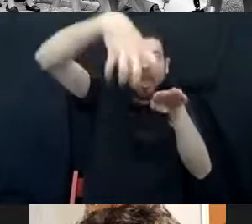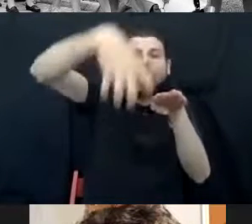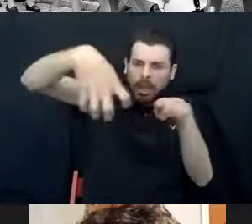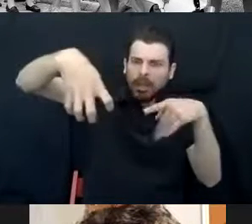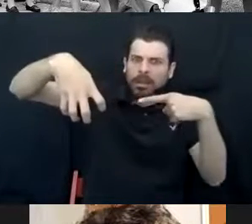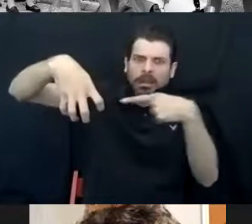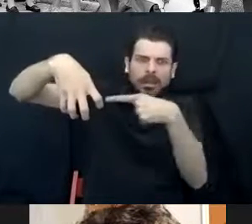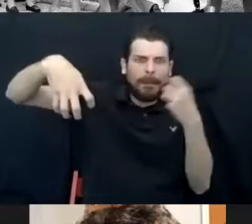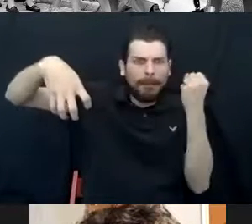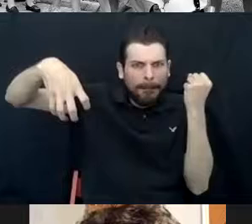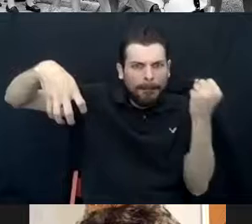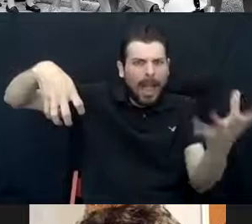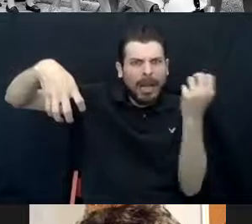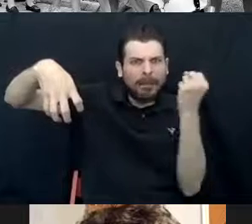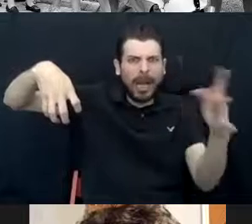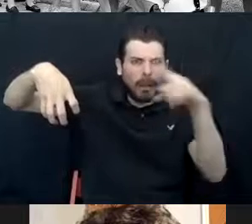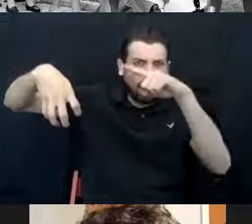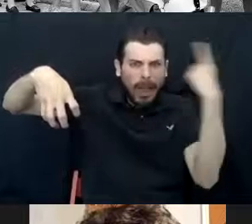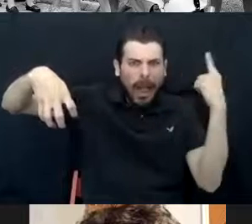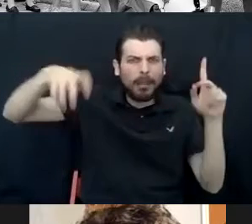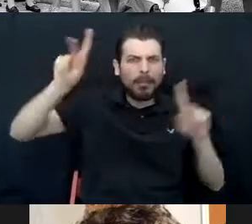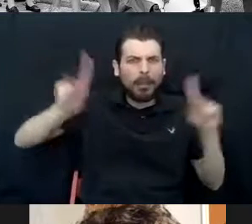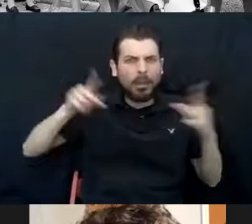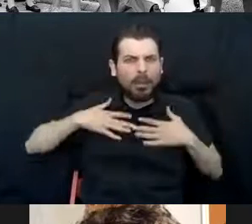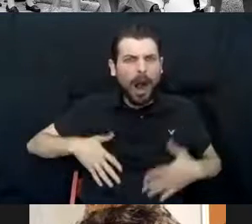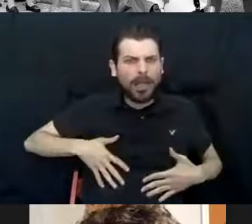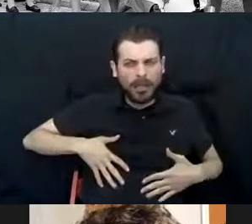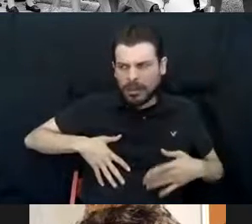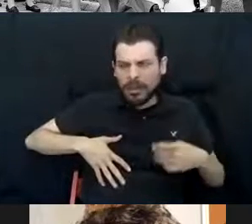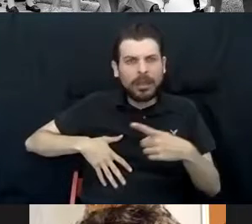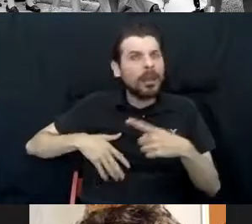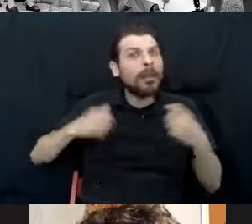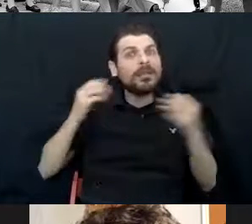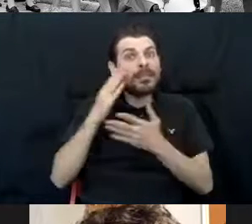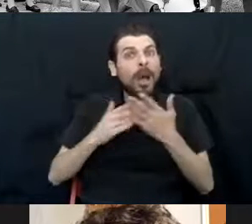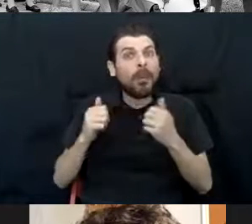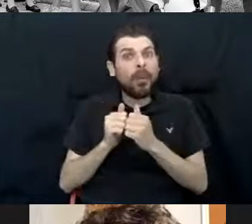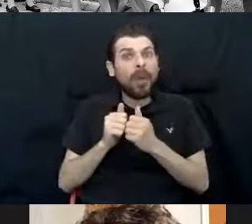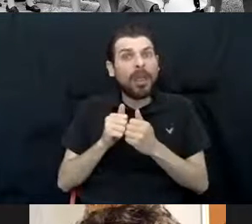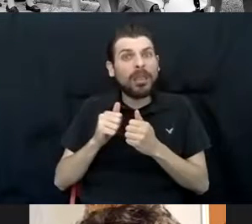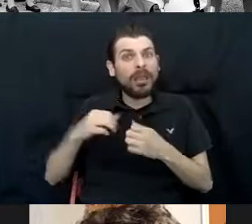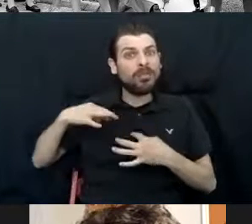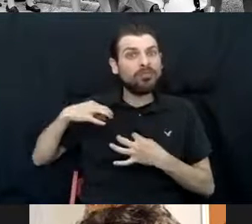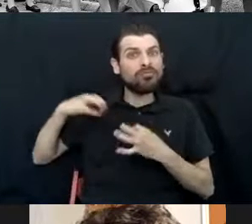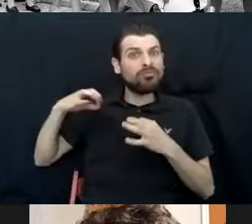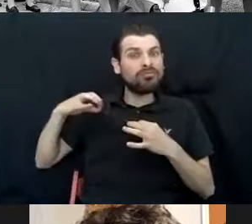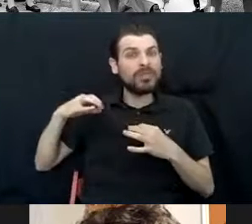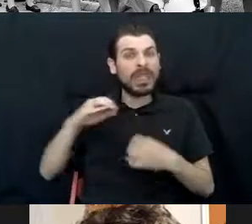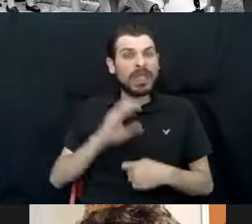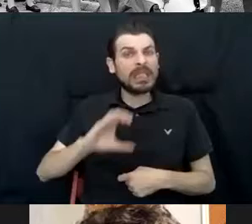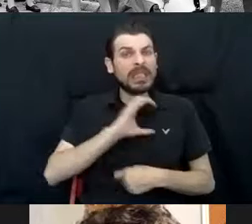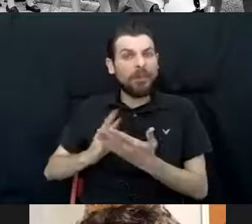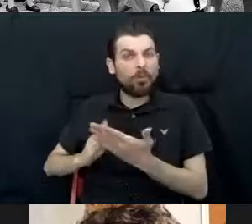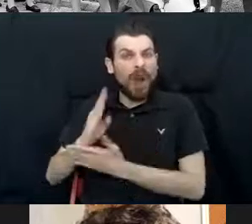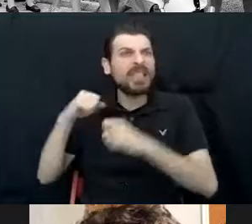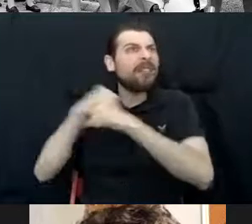rights t-shirt on. Of course, the media barely reported these bodies. The part of the point